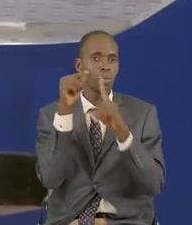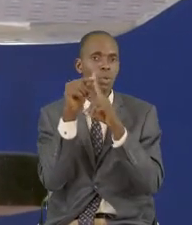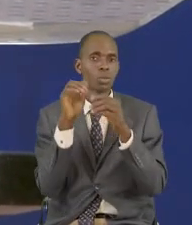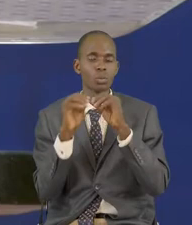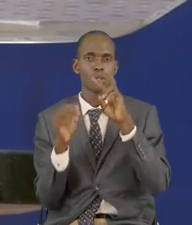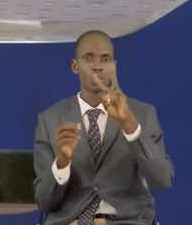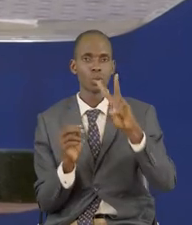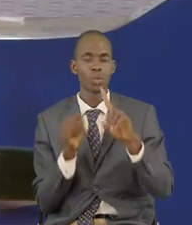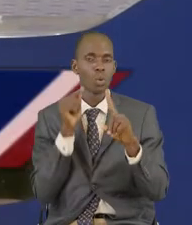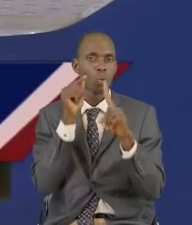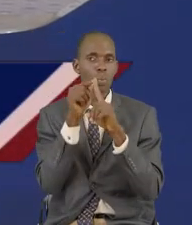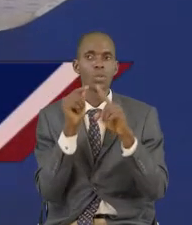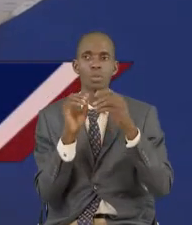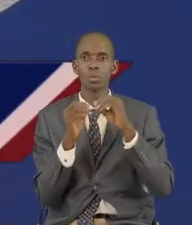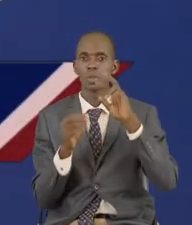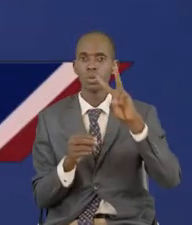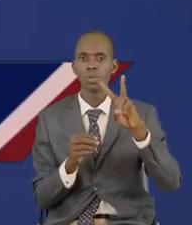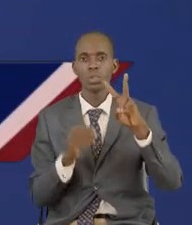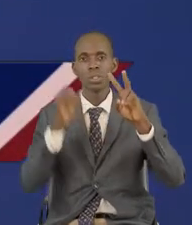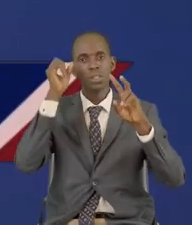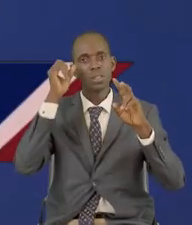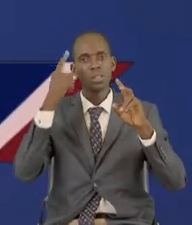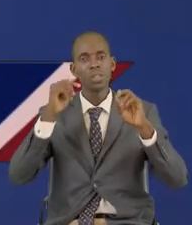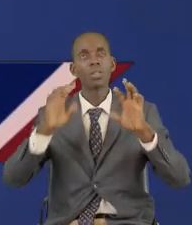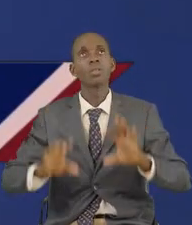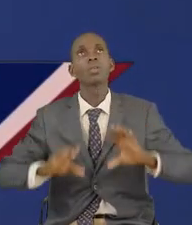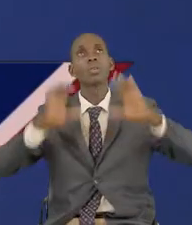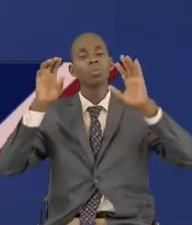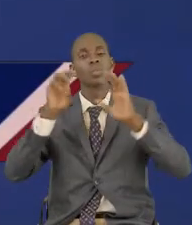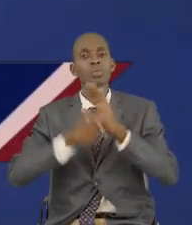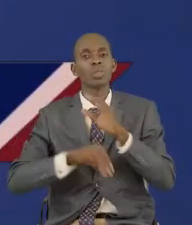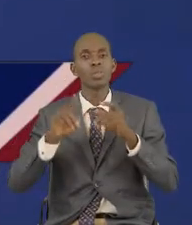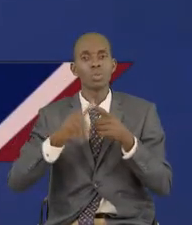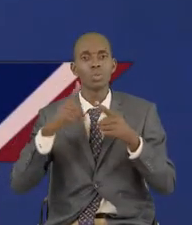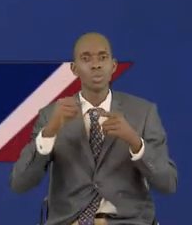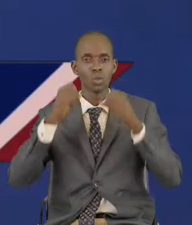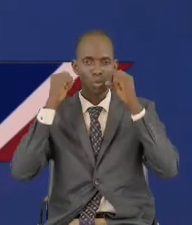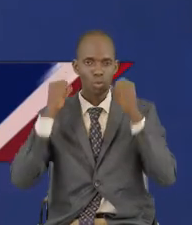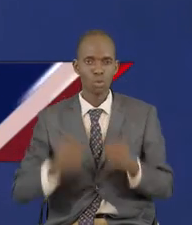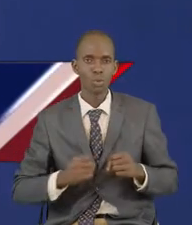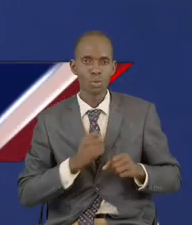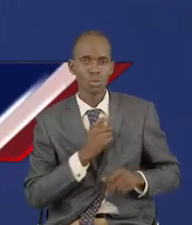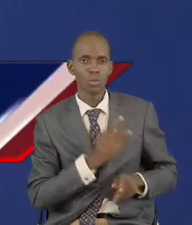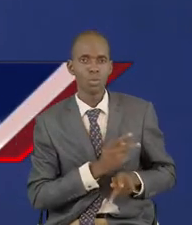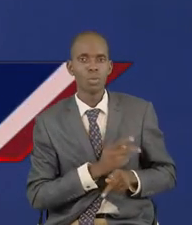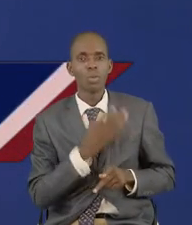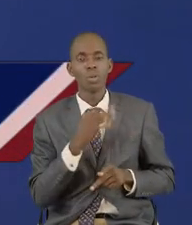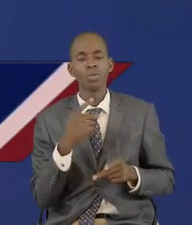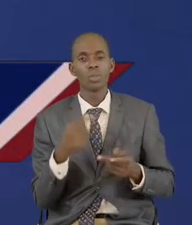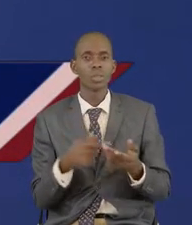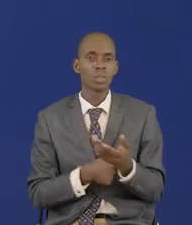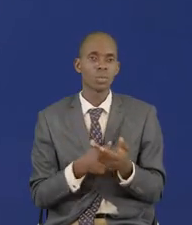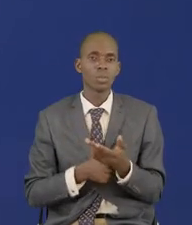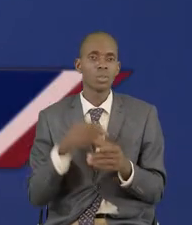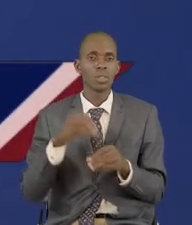number two is commitment to the firm preservation of the gospel. Galatians